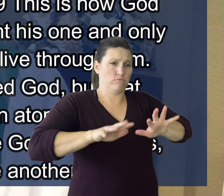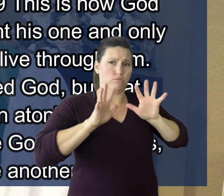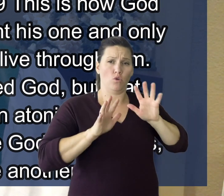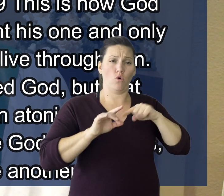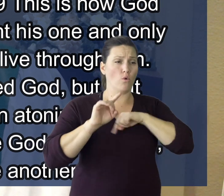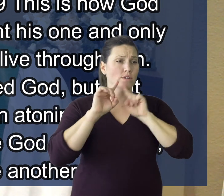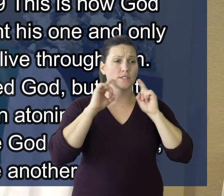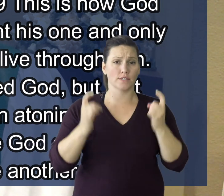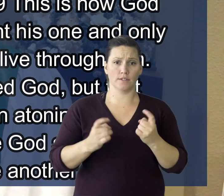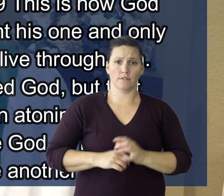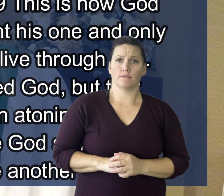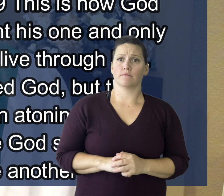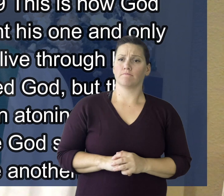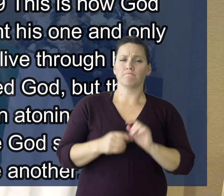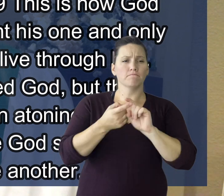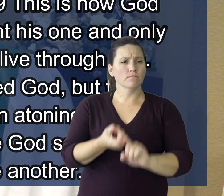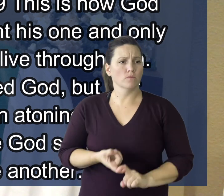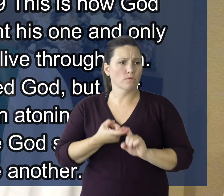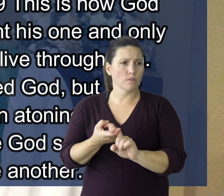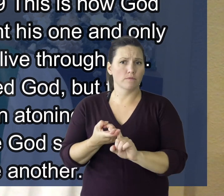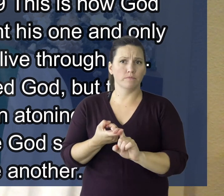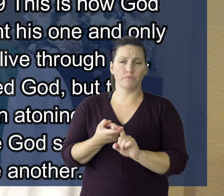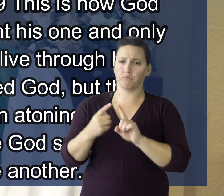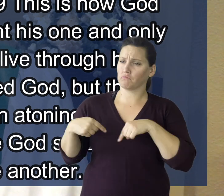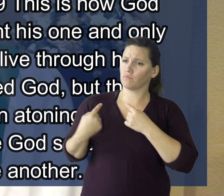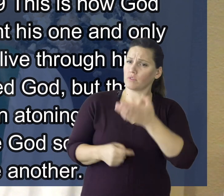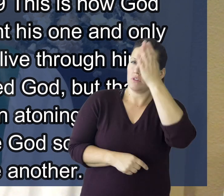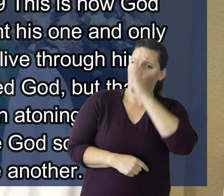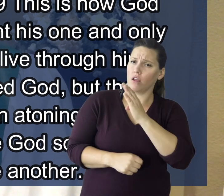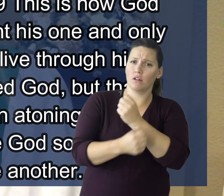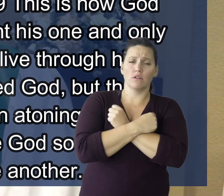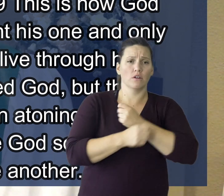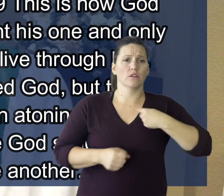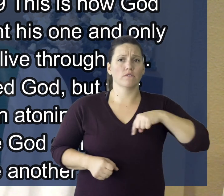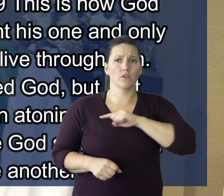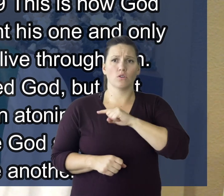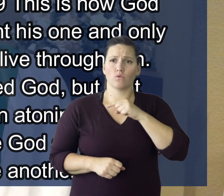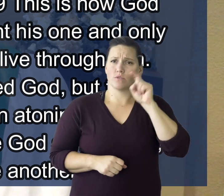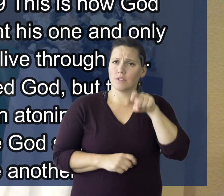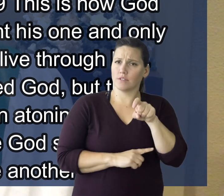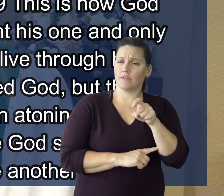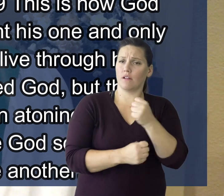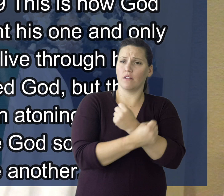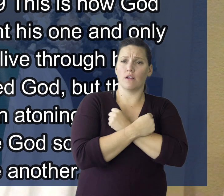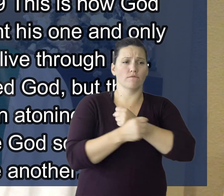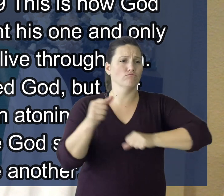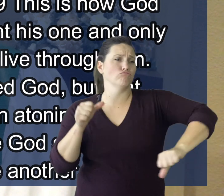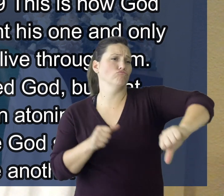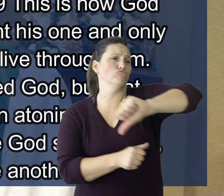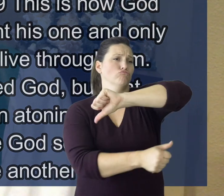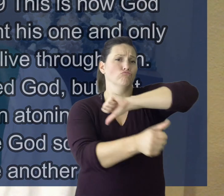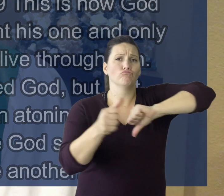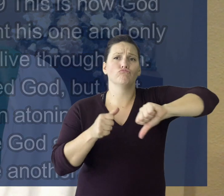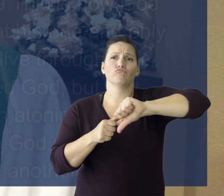sacrifice for our sins. Dear friends, since God so loved us, we also ought to love